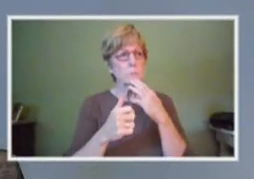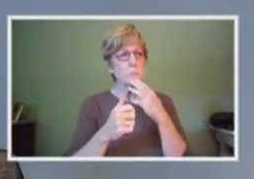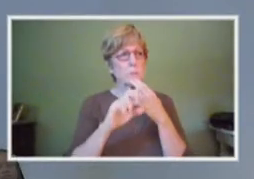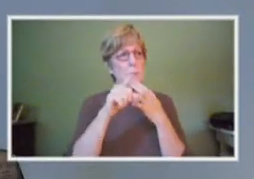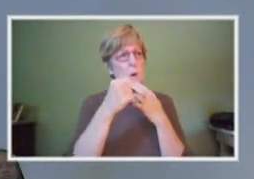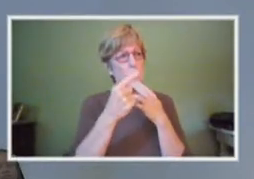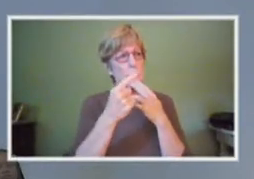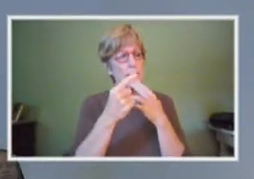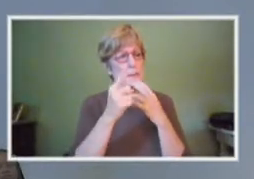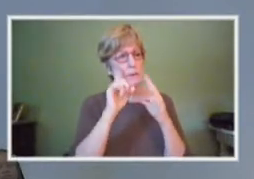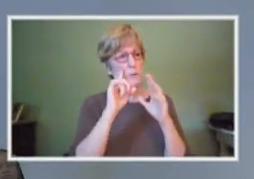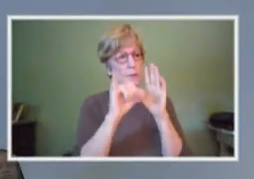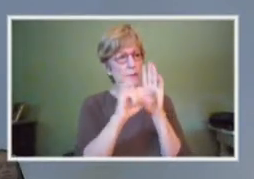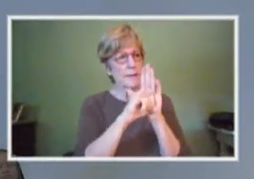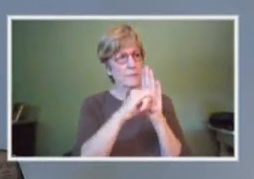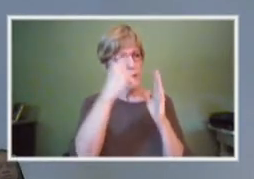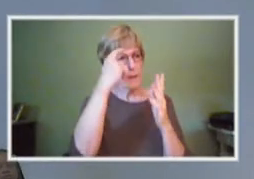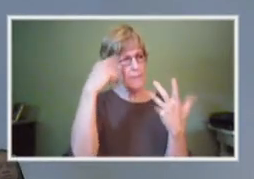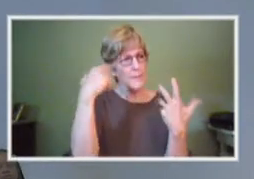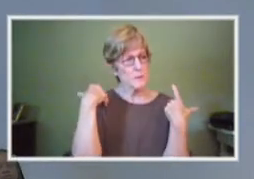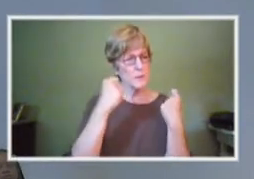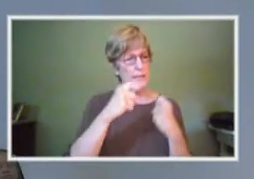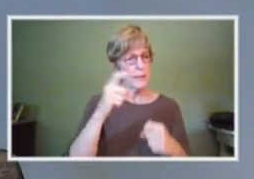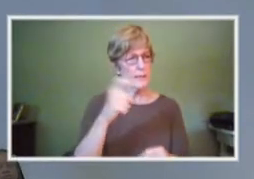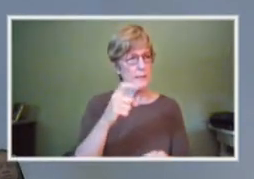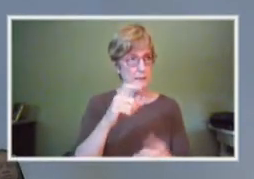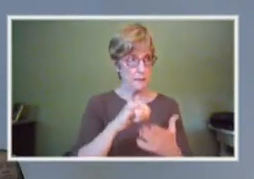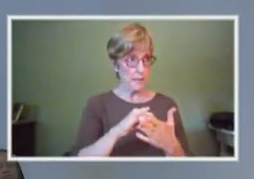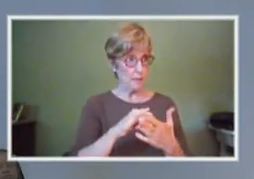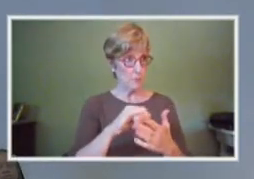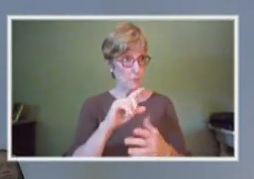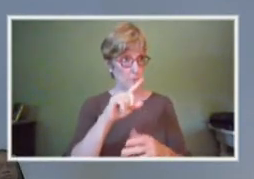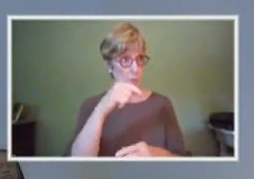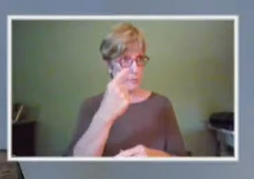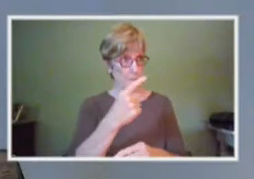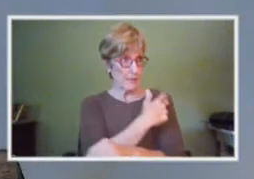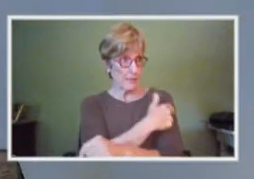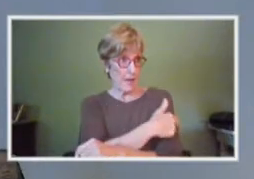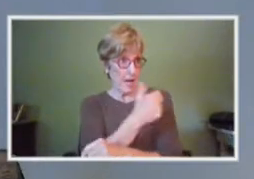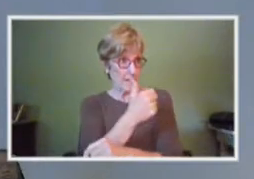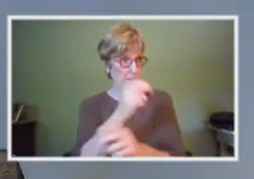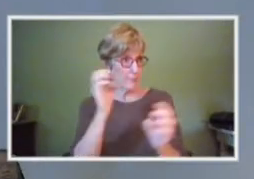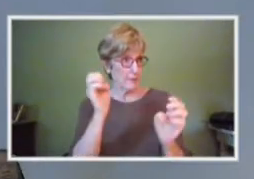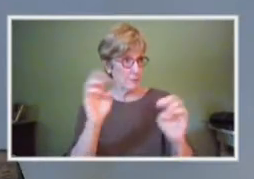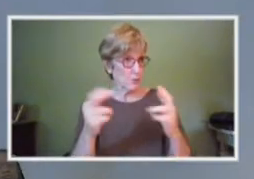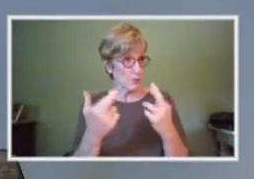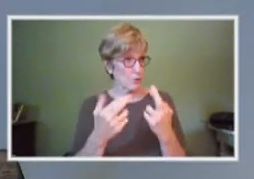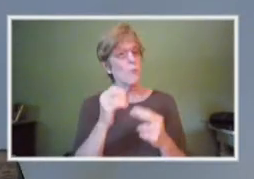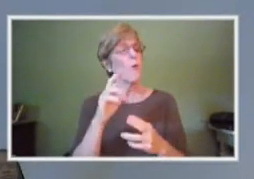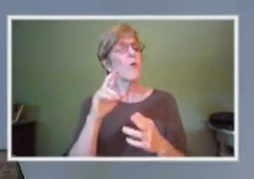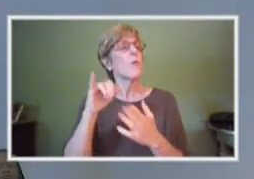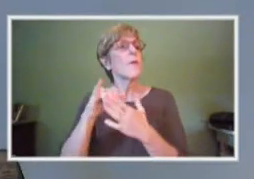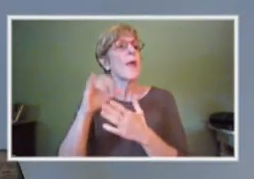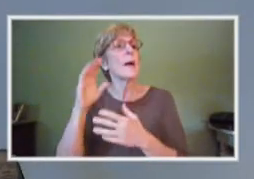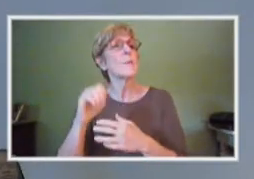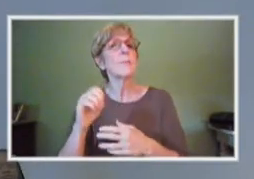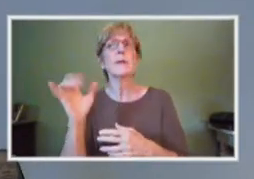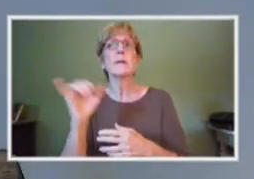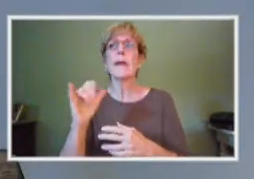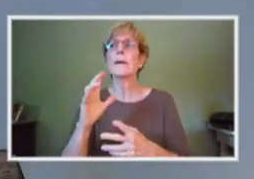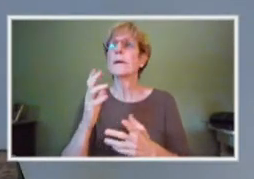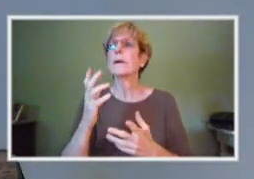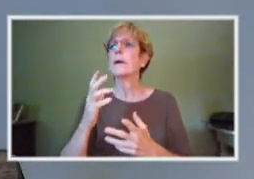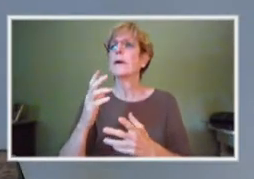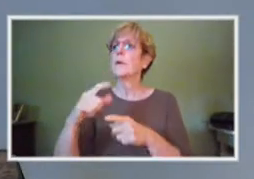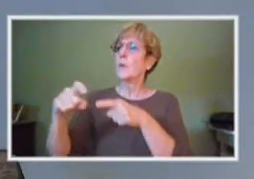to identify mental health needs, is that just going to be at the hospital emergency room? Or will that be like a response to a